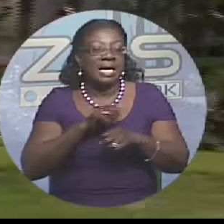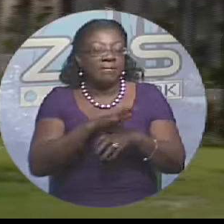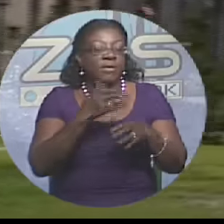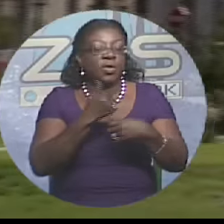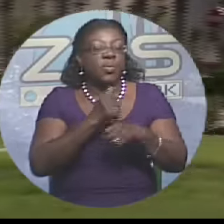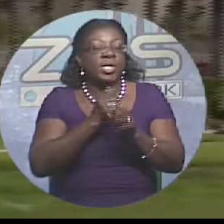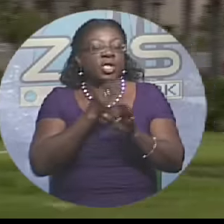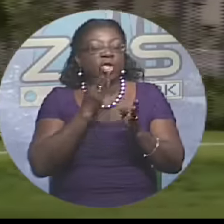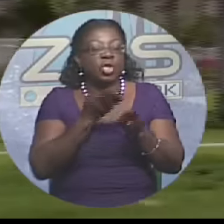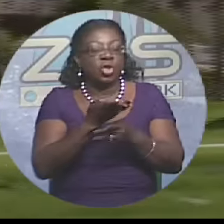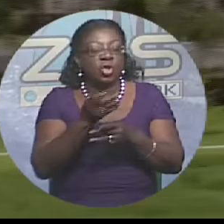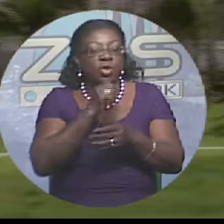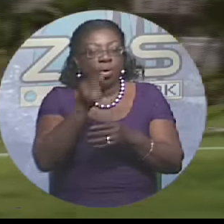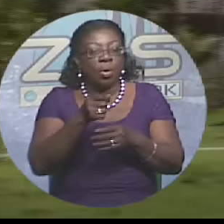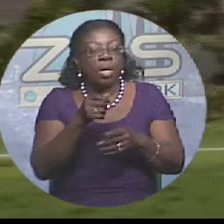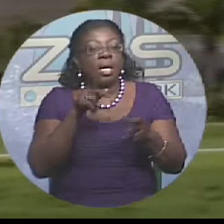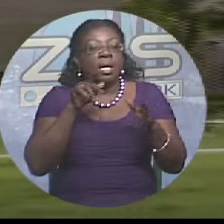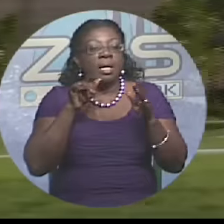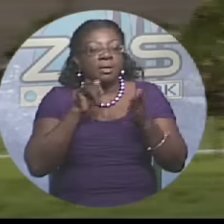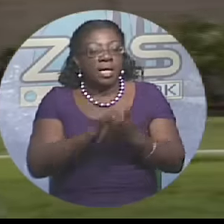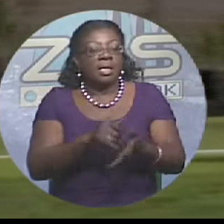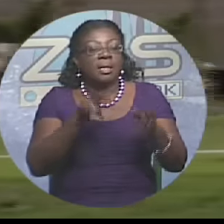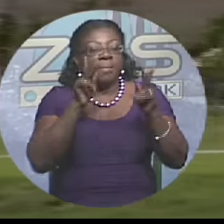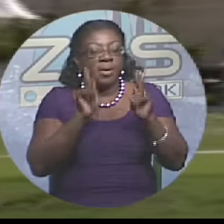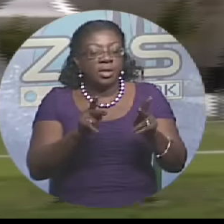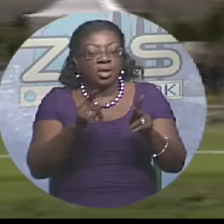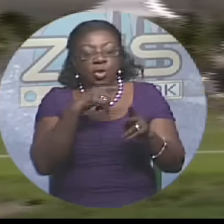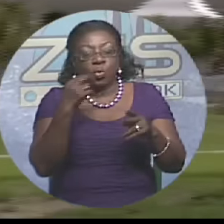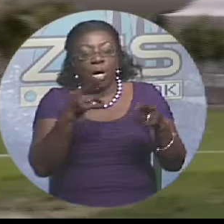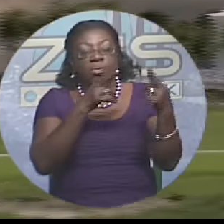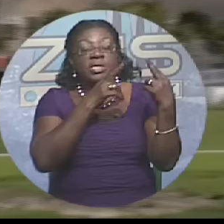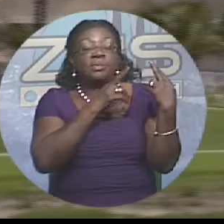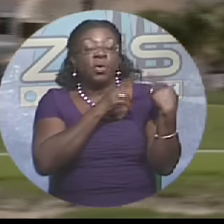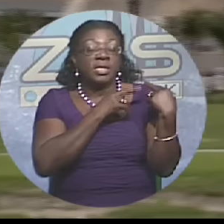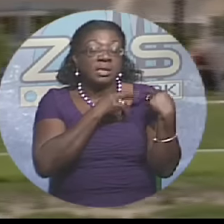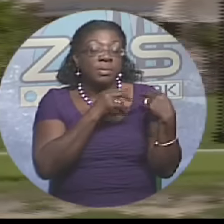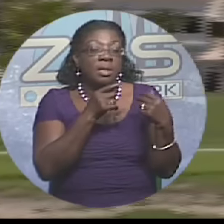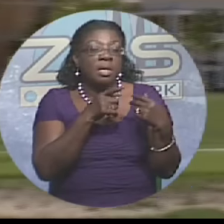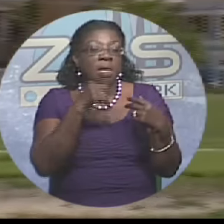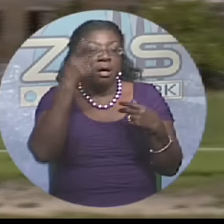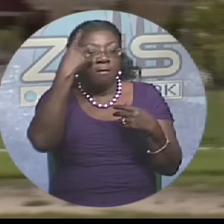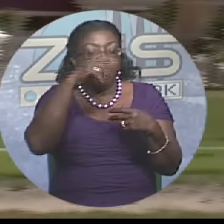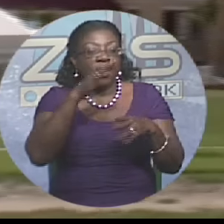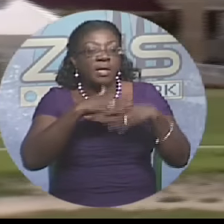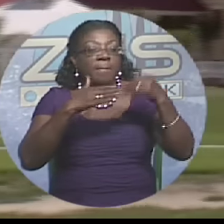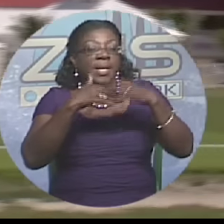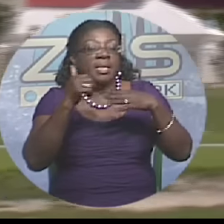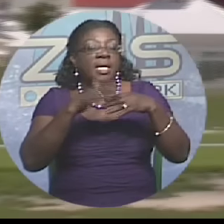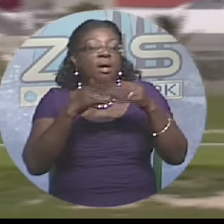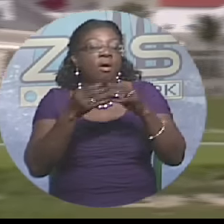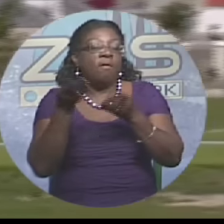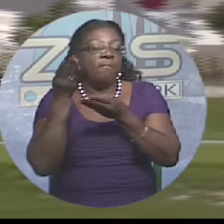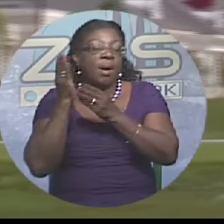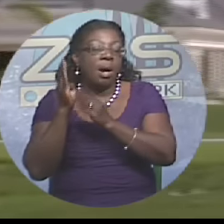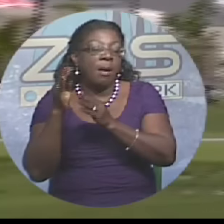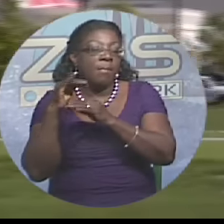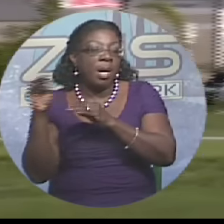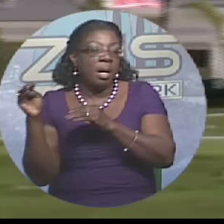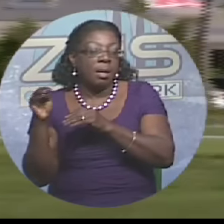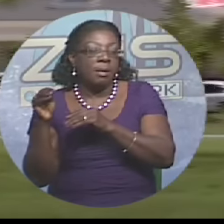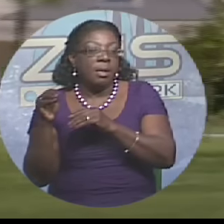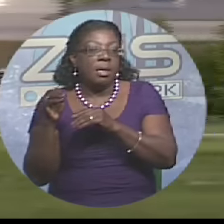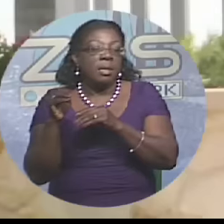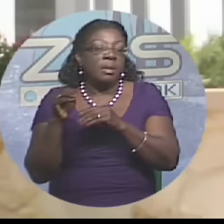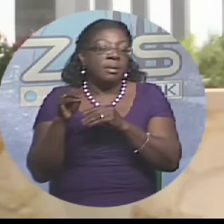the parties who are responsible. See, contractual arrangements are between parties. The contract is